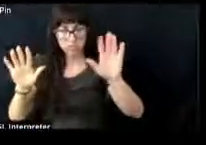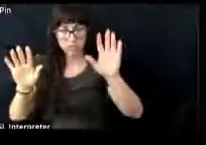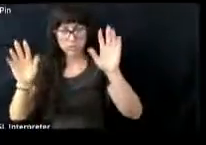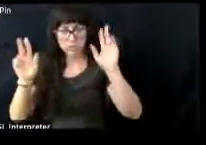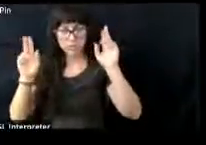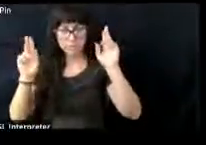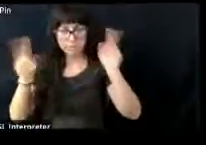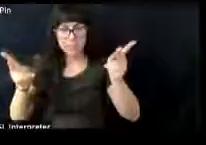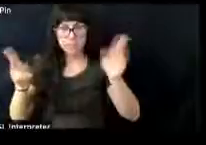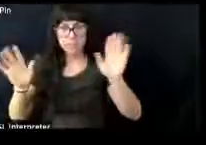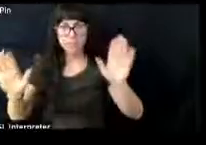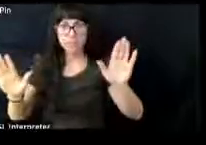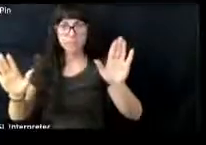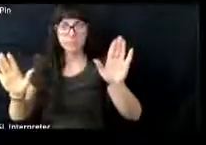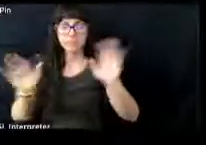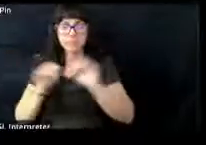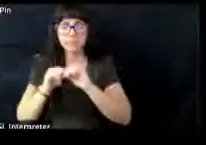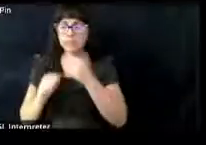Thank you.